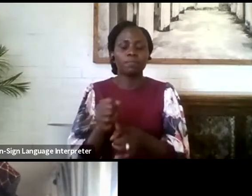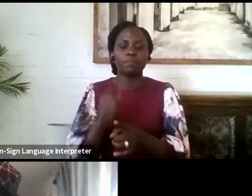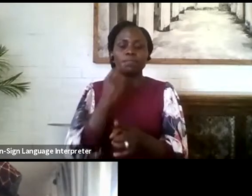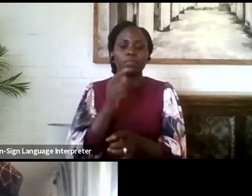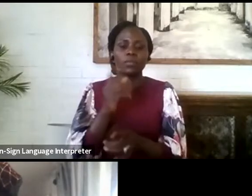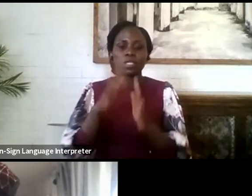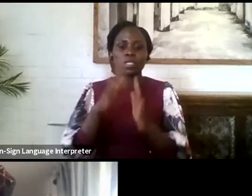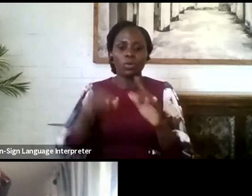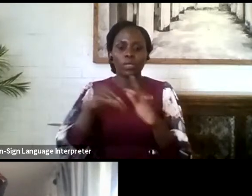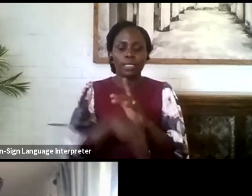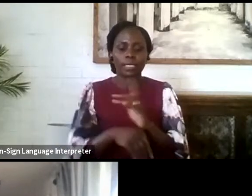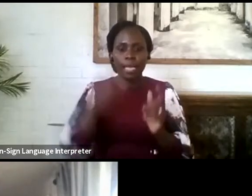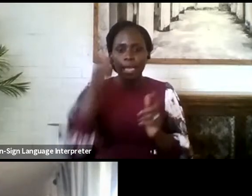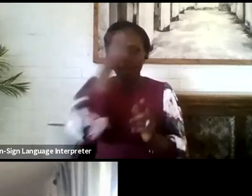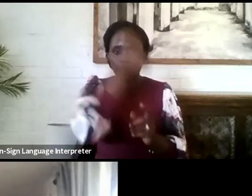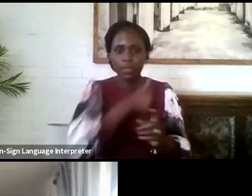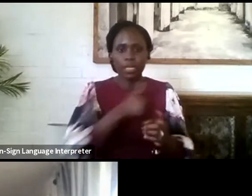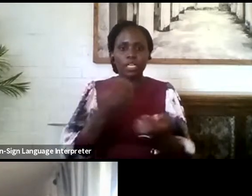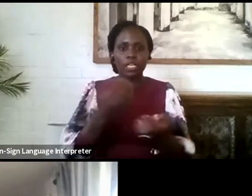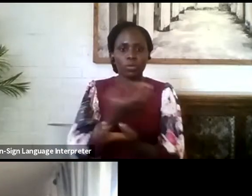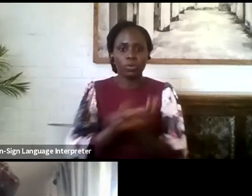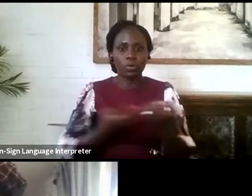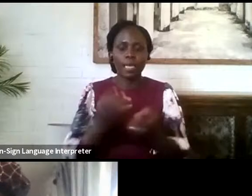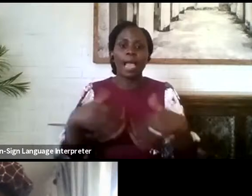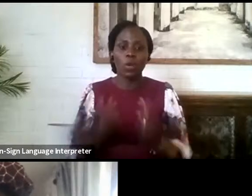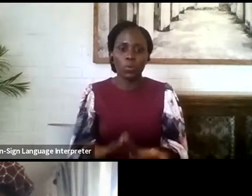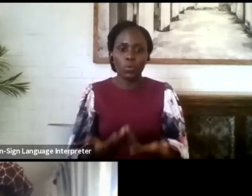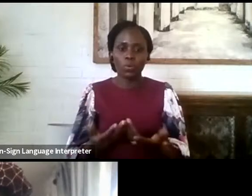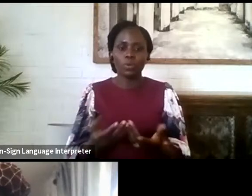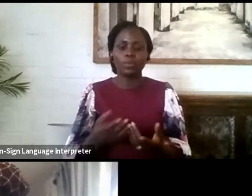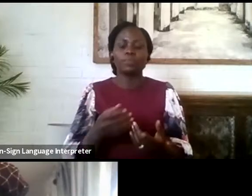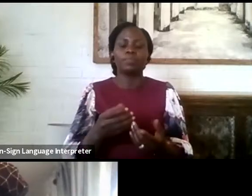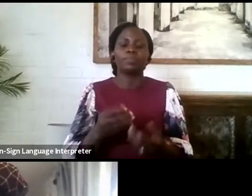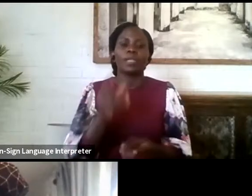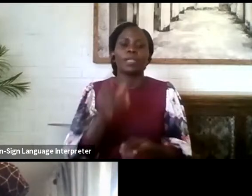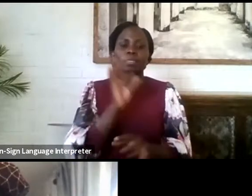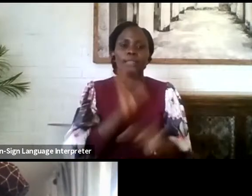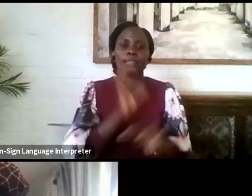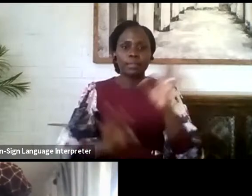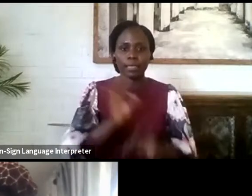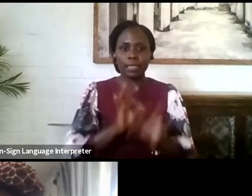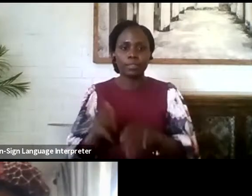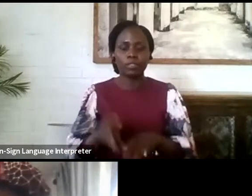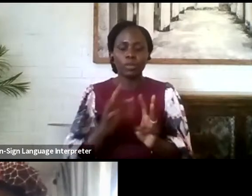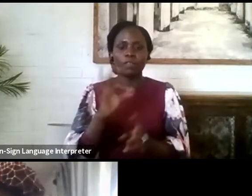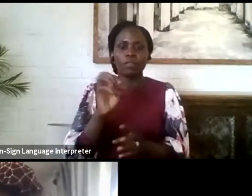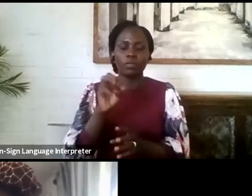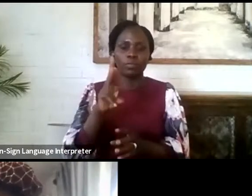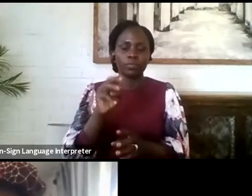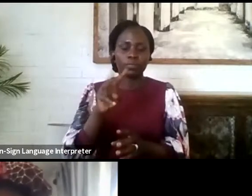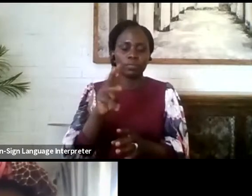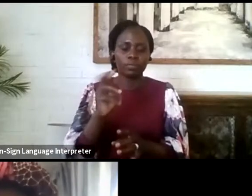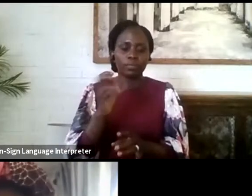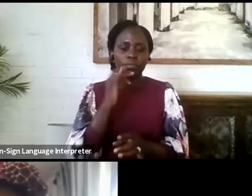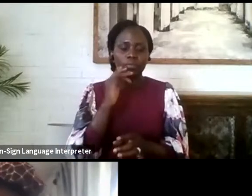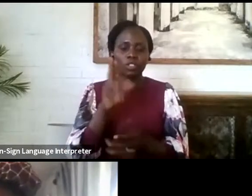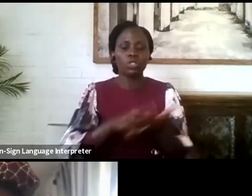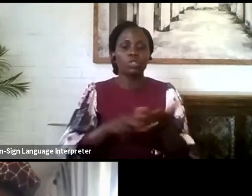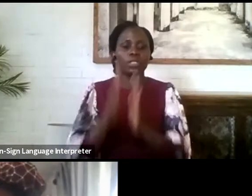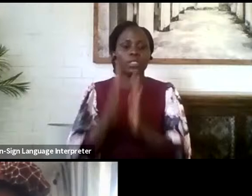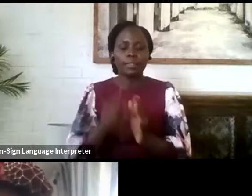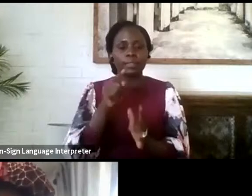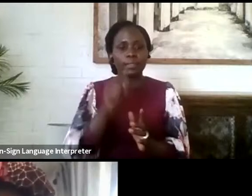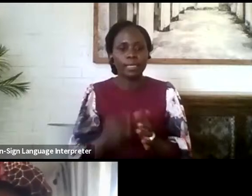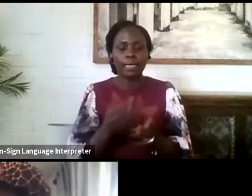First, design with and for the users. In essence, the value of any digital ID system to its users